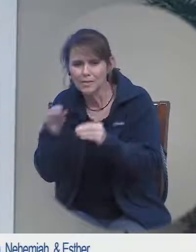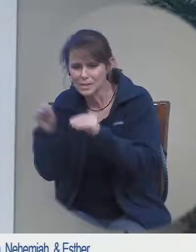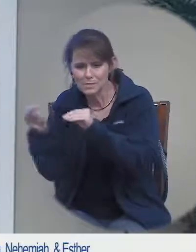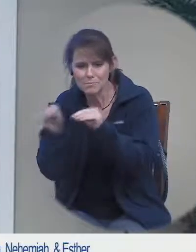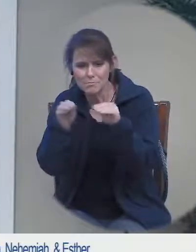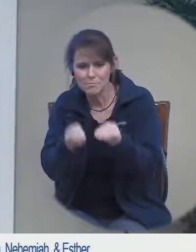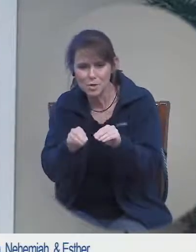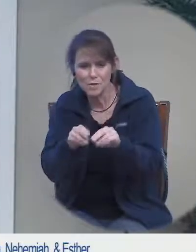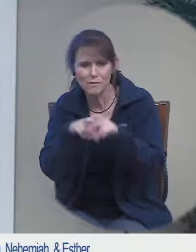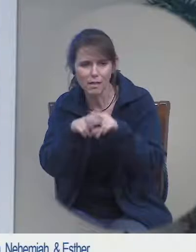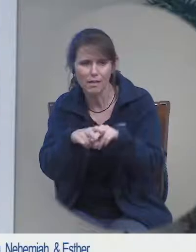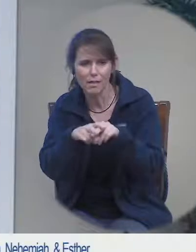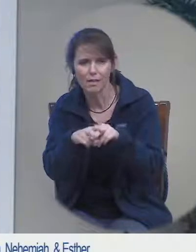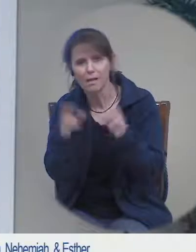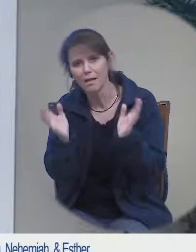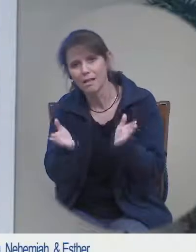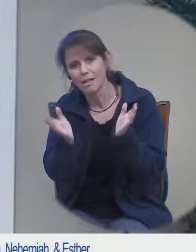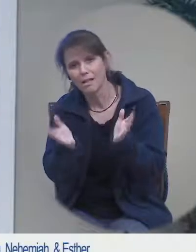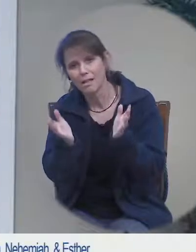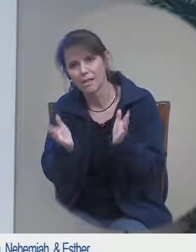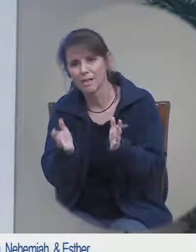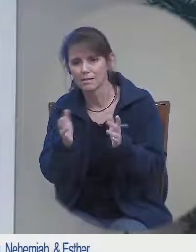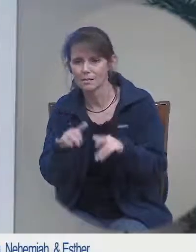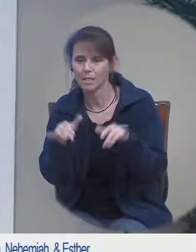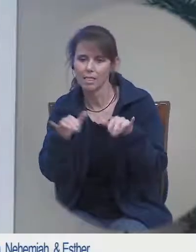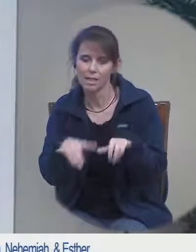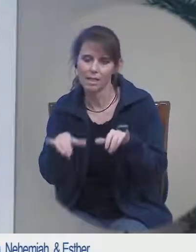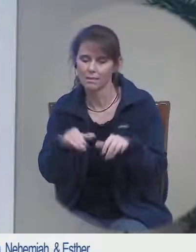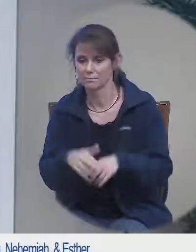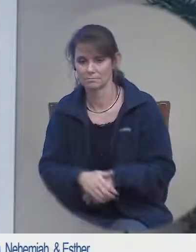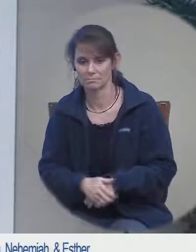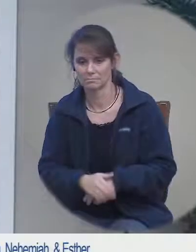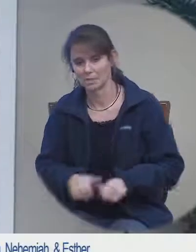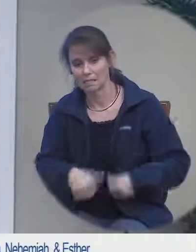that I'm going to be there. I'm going to go to Jerusalem and I'm going to show up.